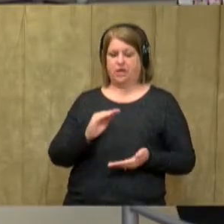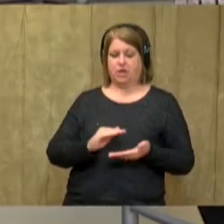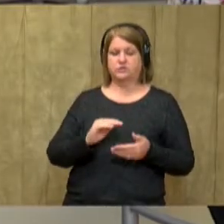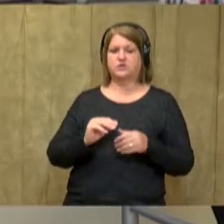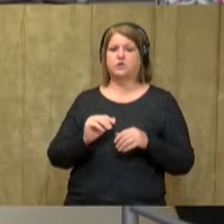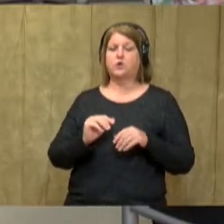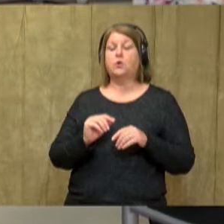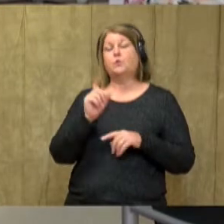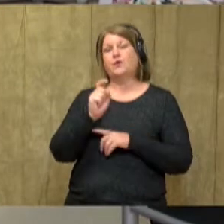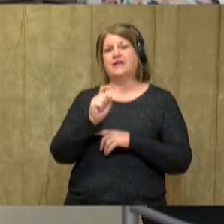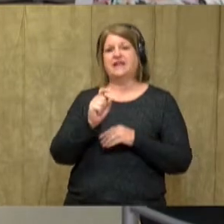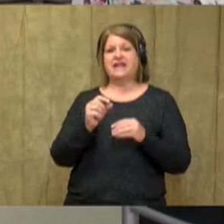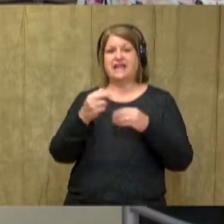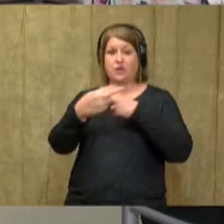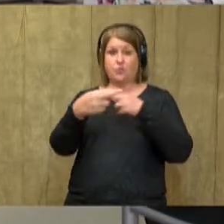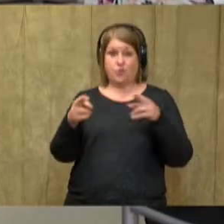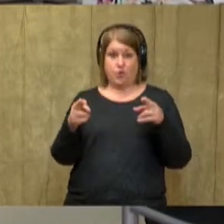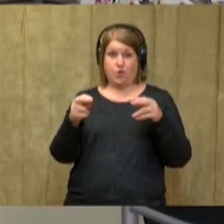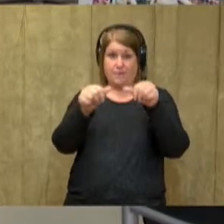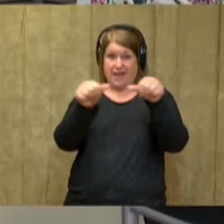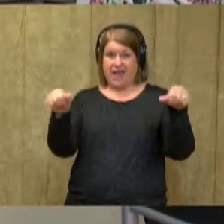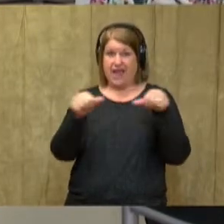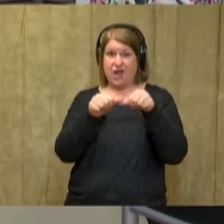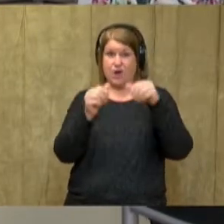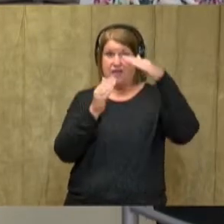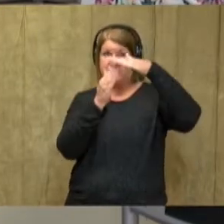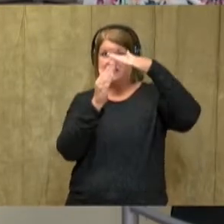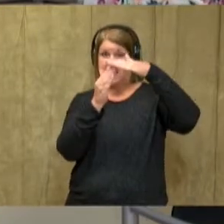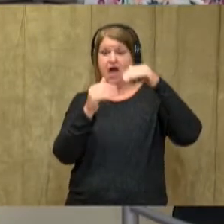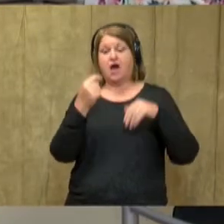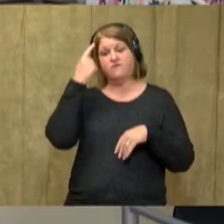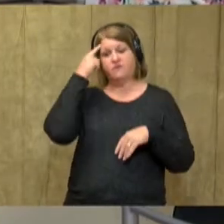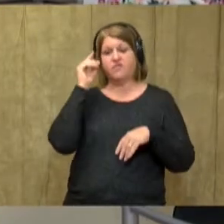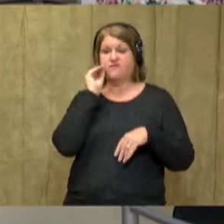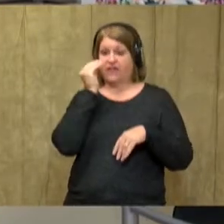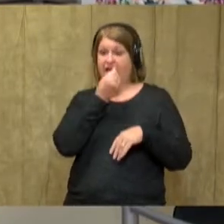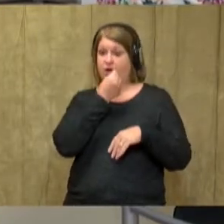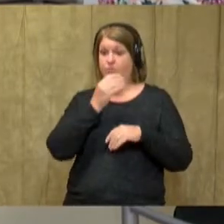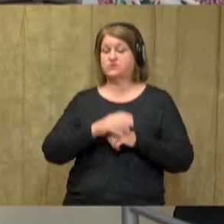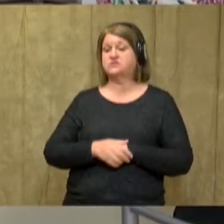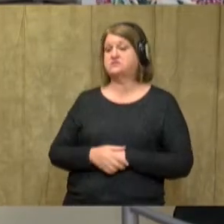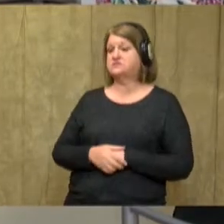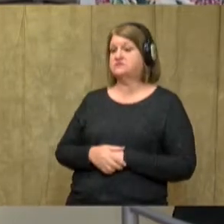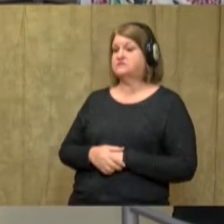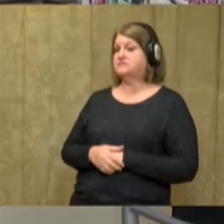up here for our flowers. So let's do it kind of close. How's that?